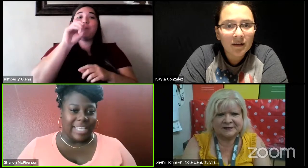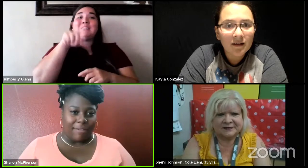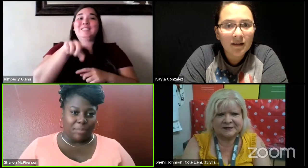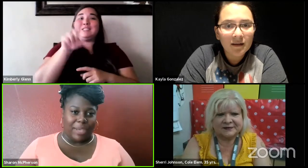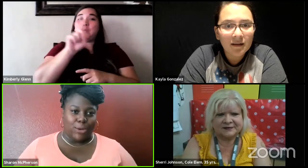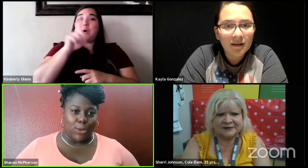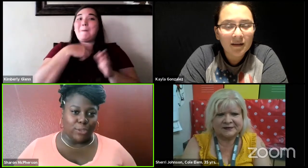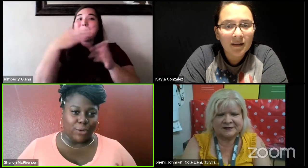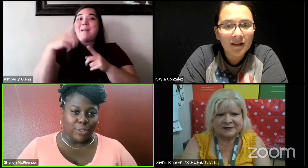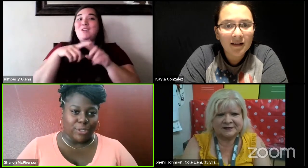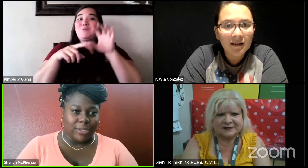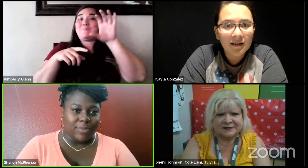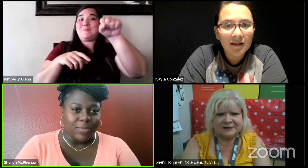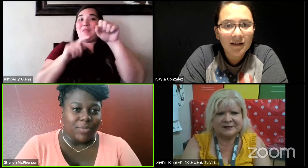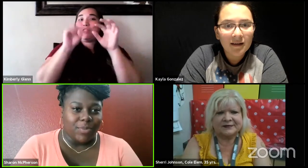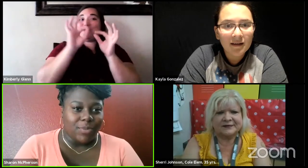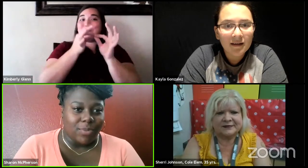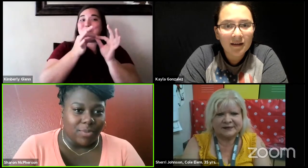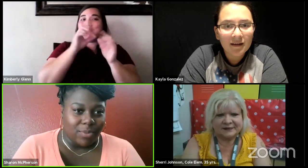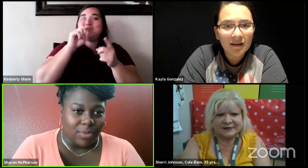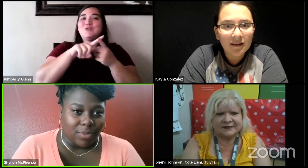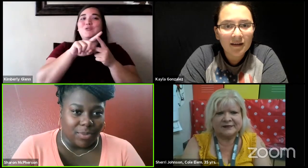I obviously have to pick who goes first.